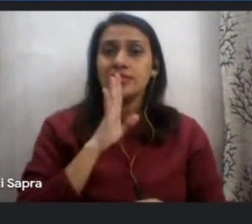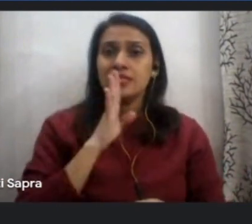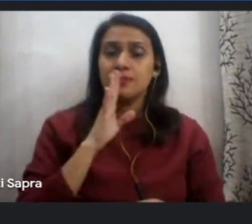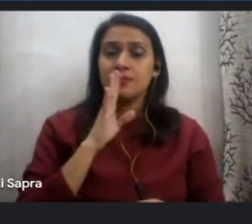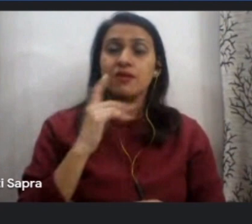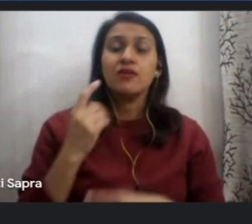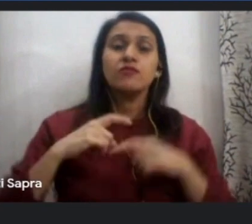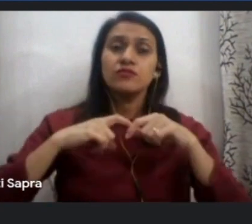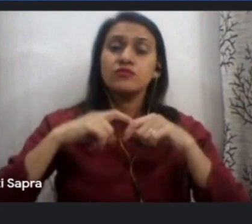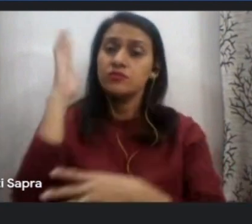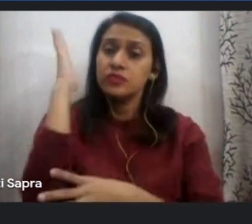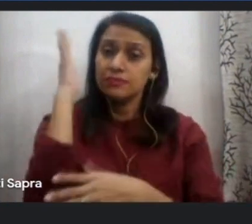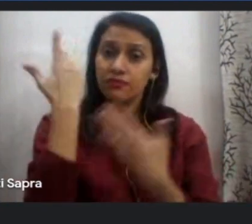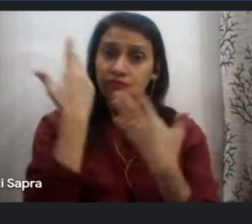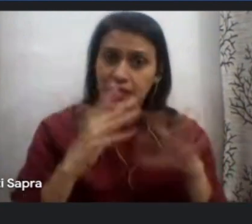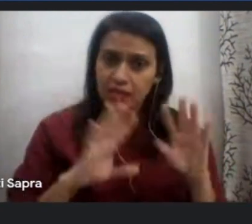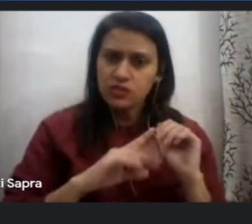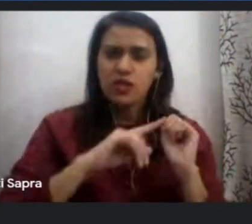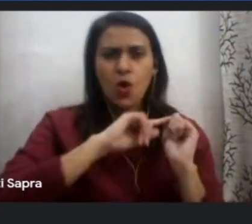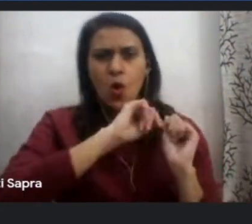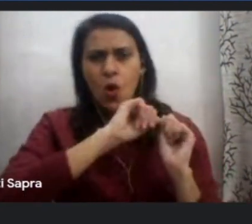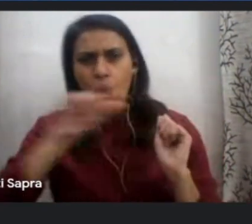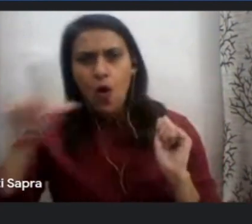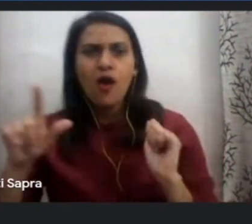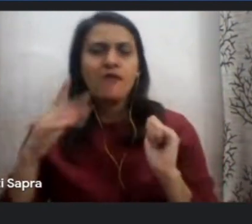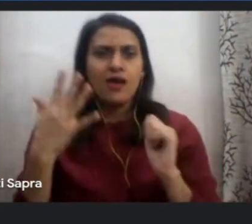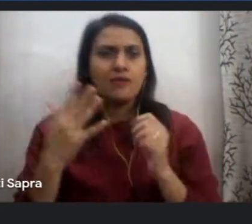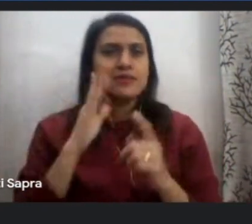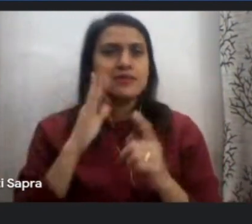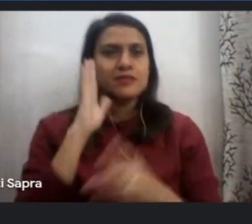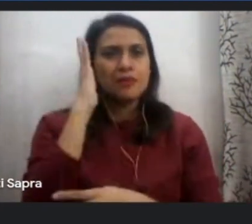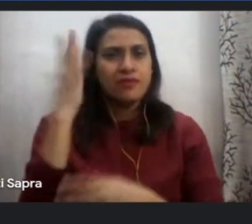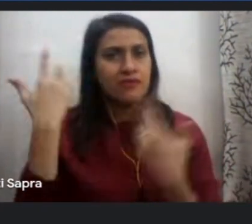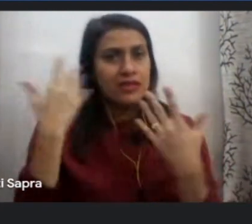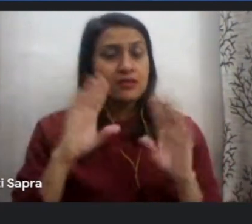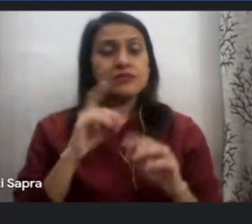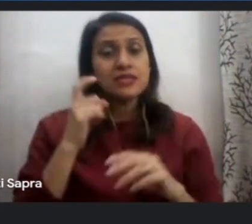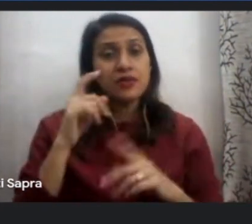Q&A at the end, and we can have a fruitful discussion at this.